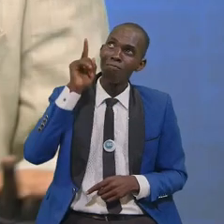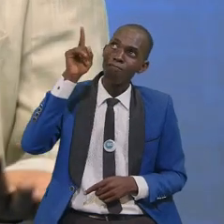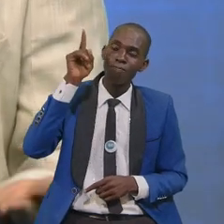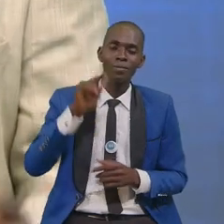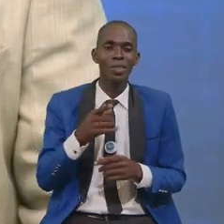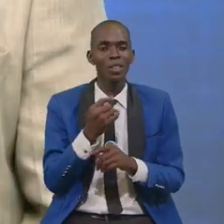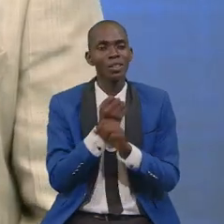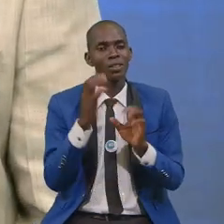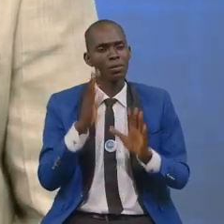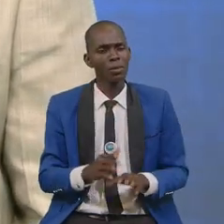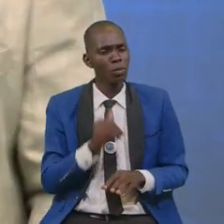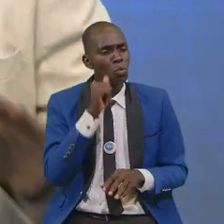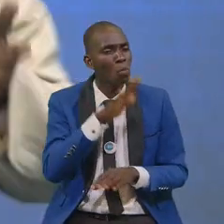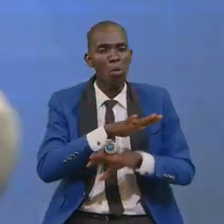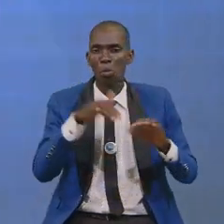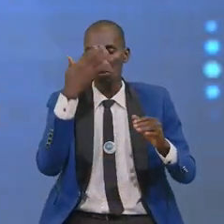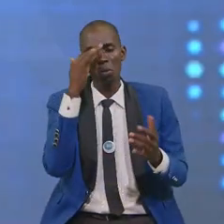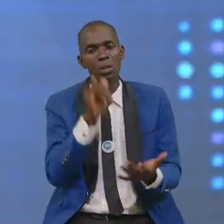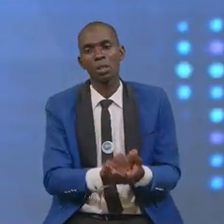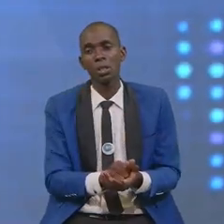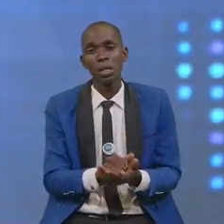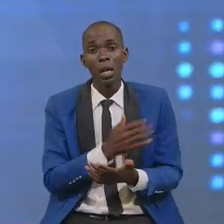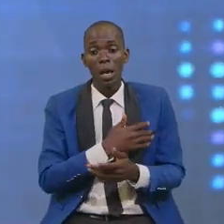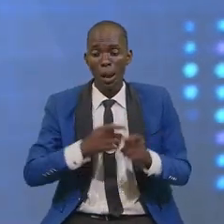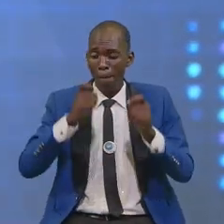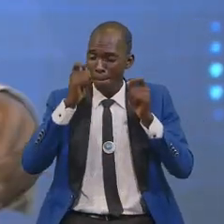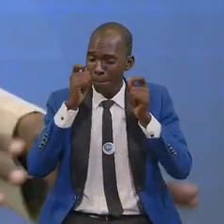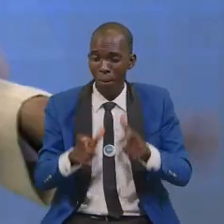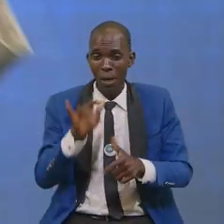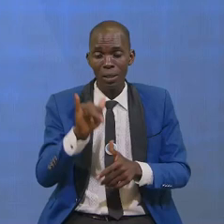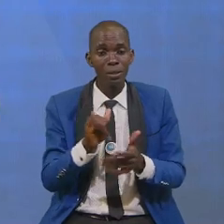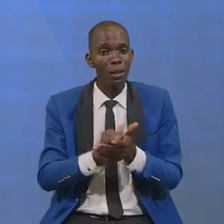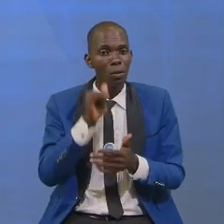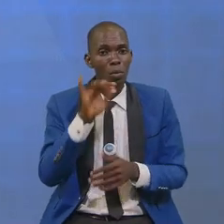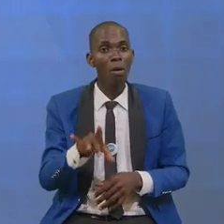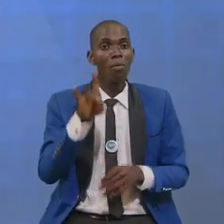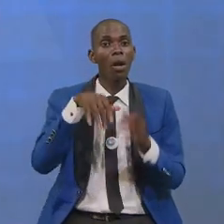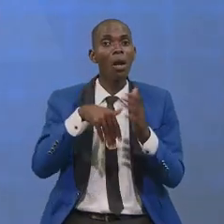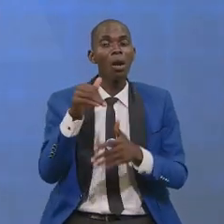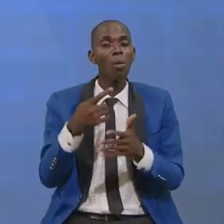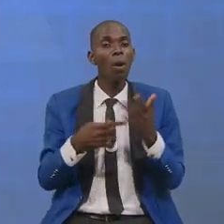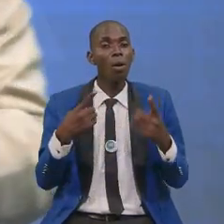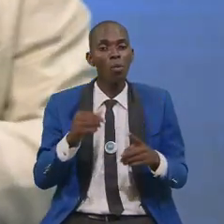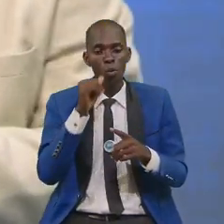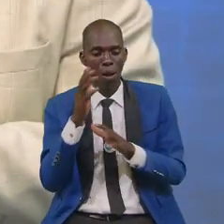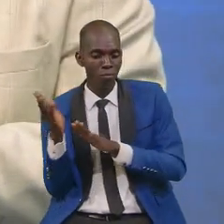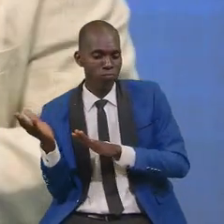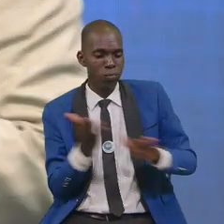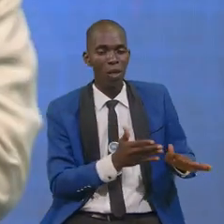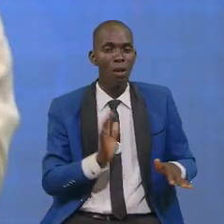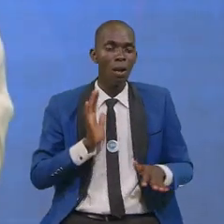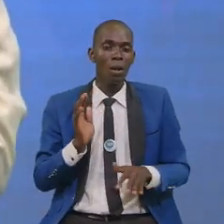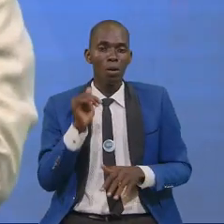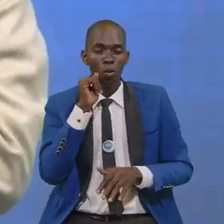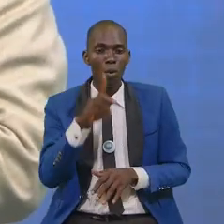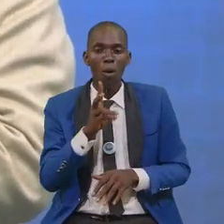She didn't know that. Immediately she knew that, she left her water pot and ran to